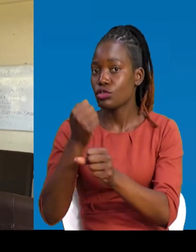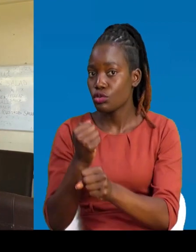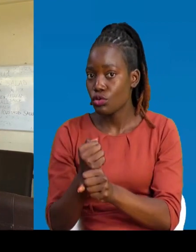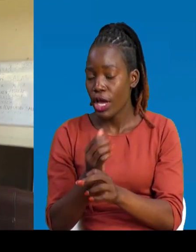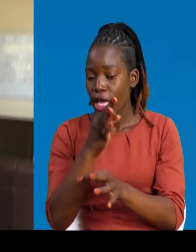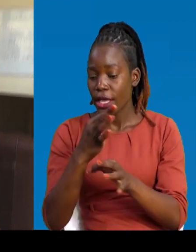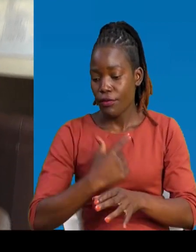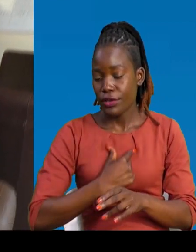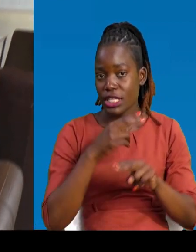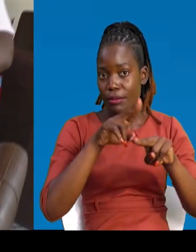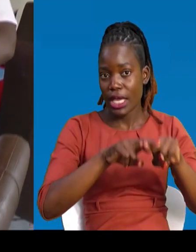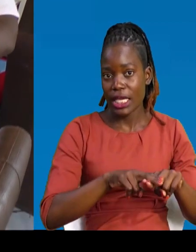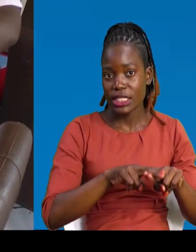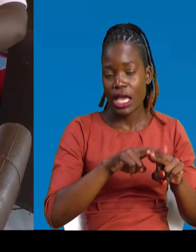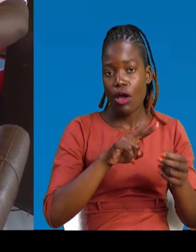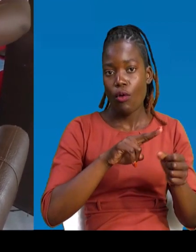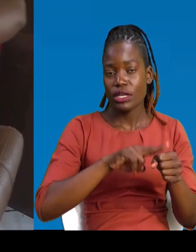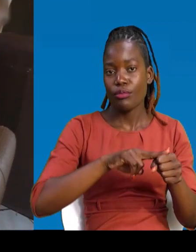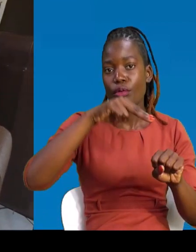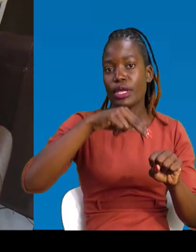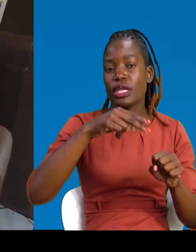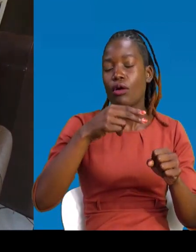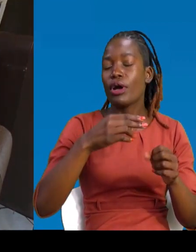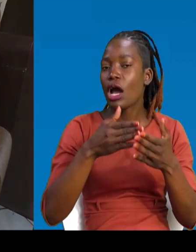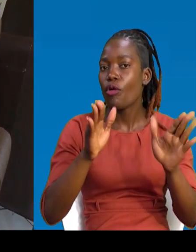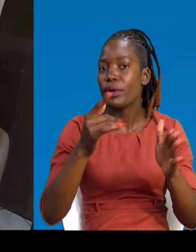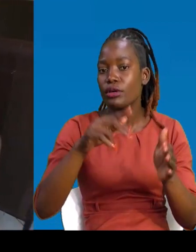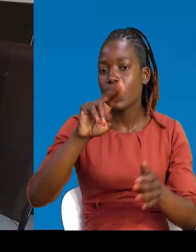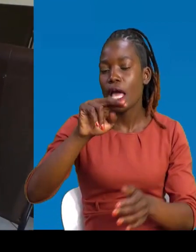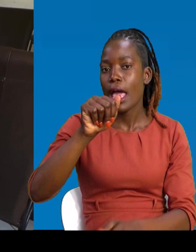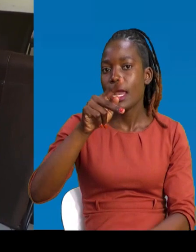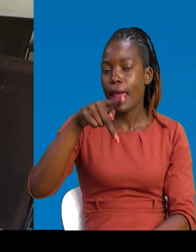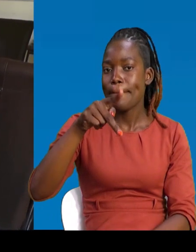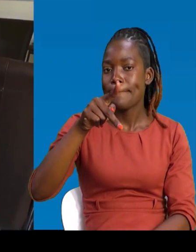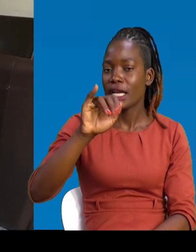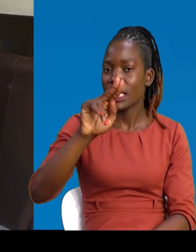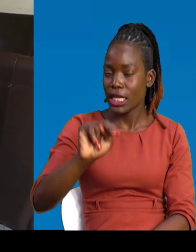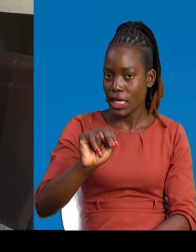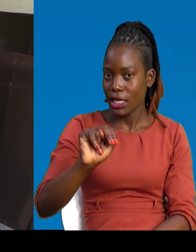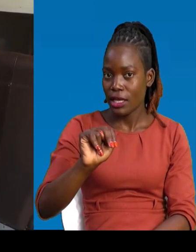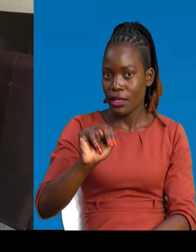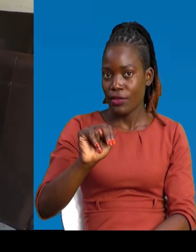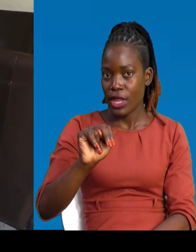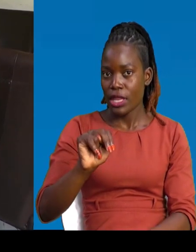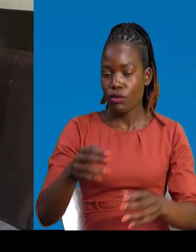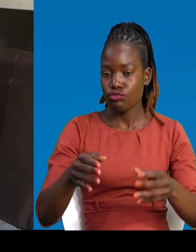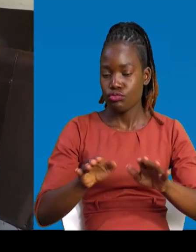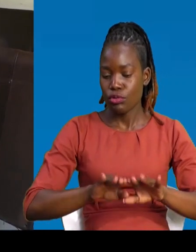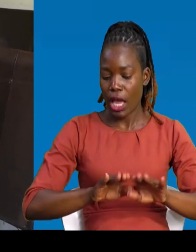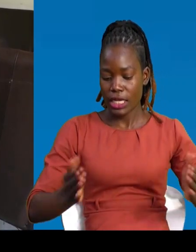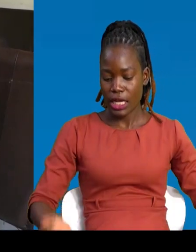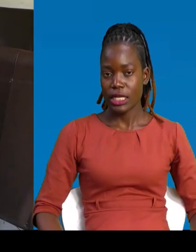ameketi, atafunguliwa napkin na ailalishe kwa lap. Lakini kama